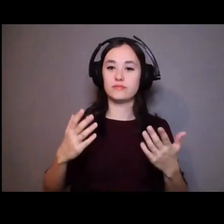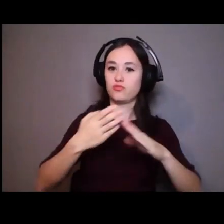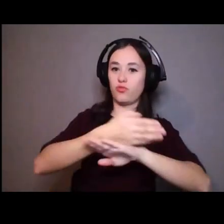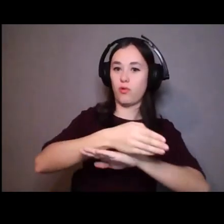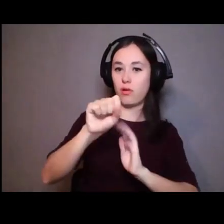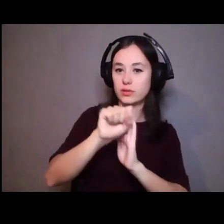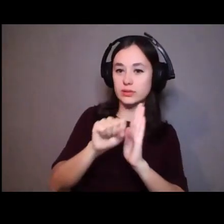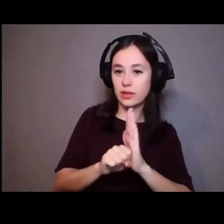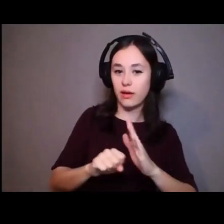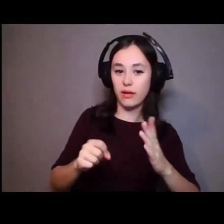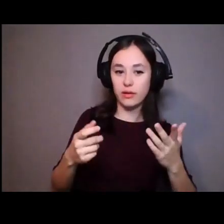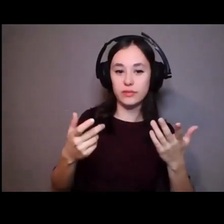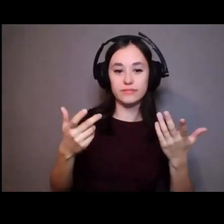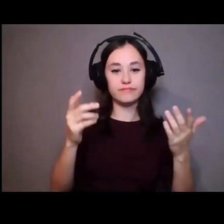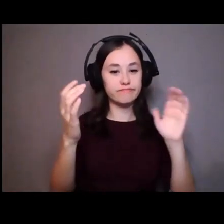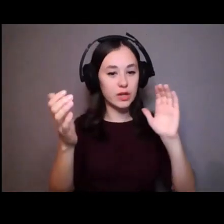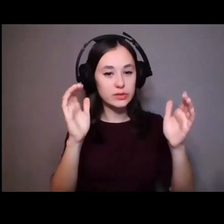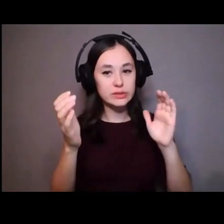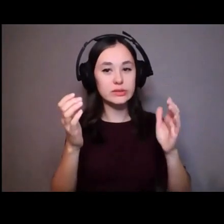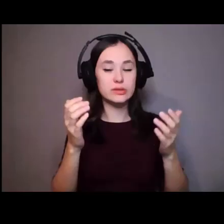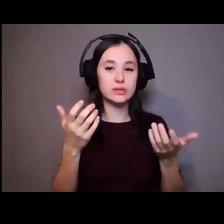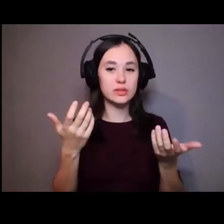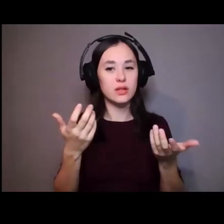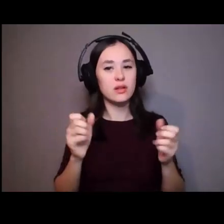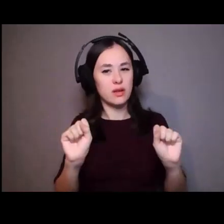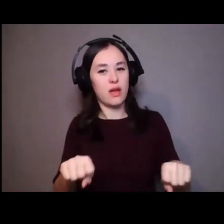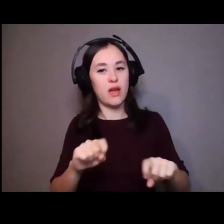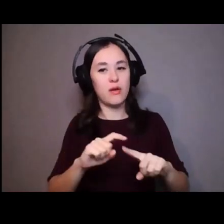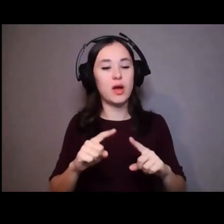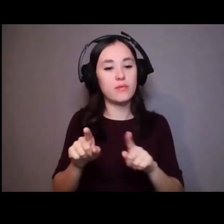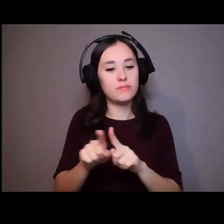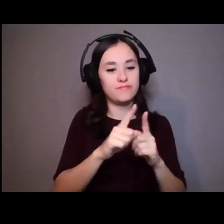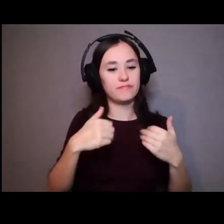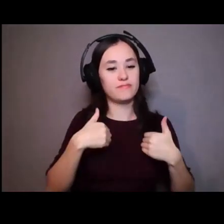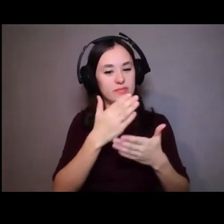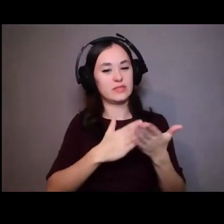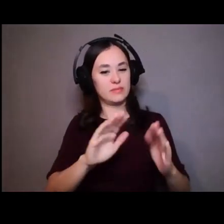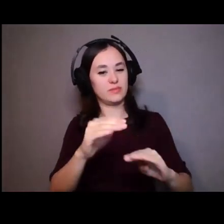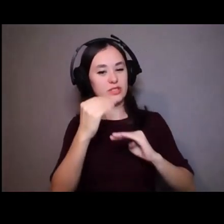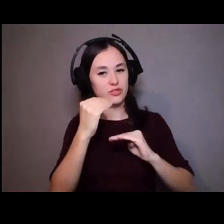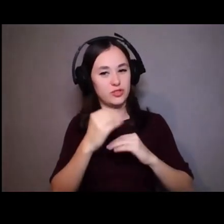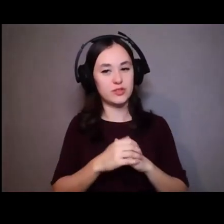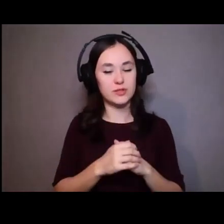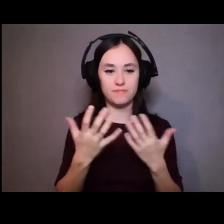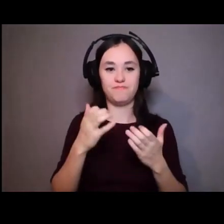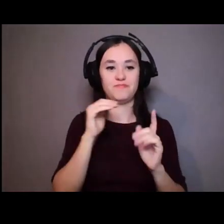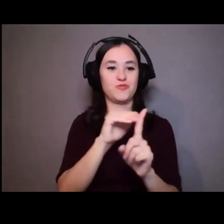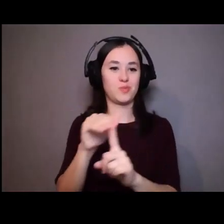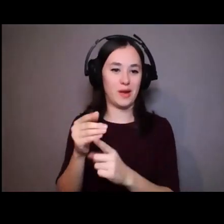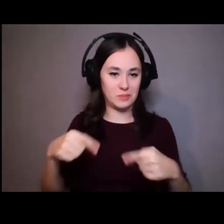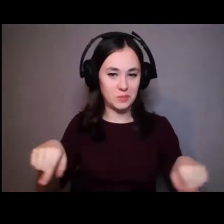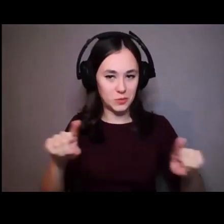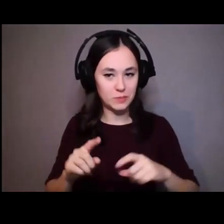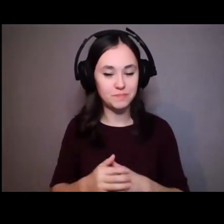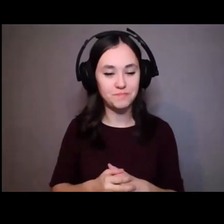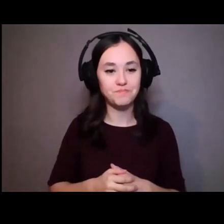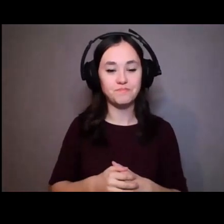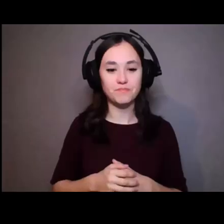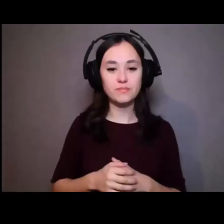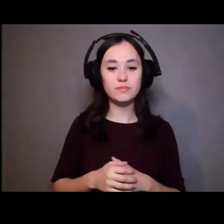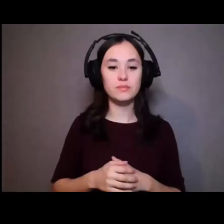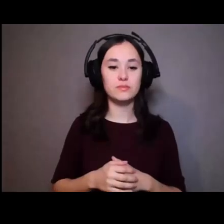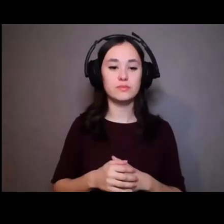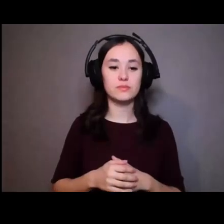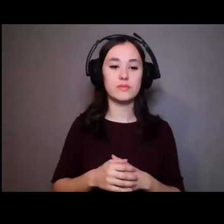limitations. And some of those limitations we wanted to outline and just kind of remind us all of here. That data timeliness, some